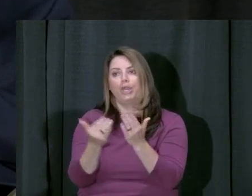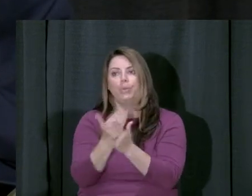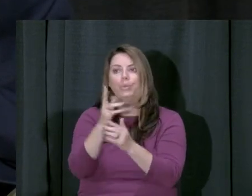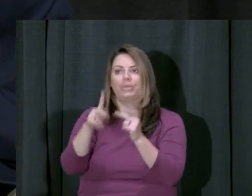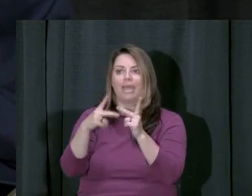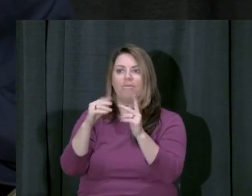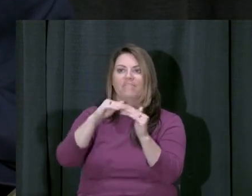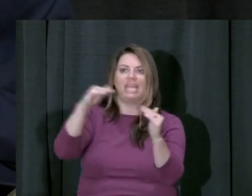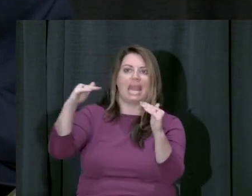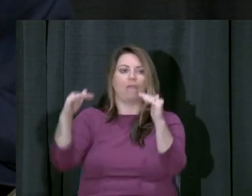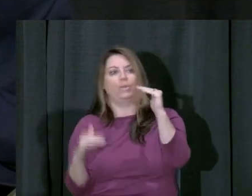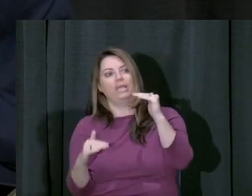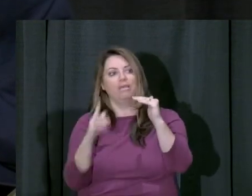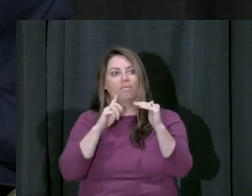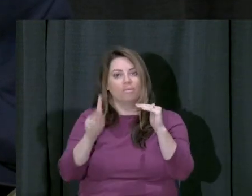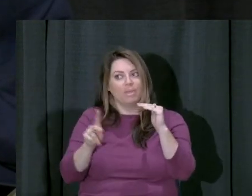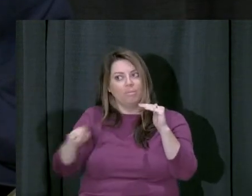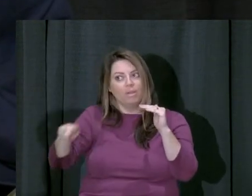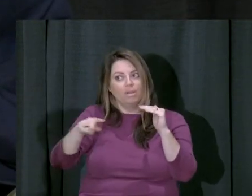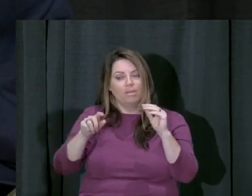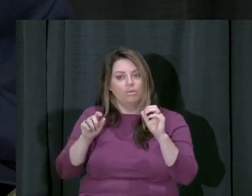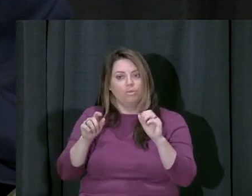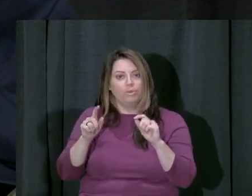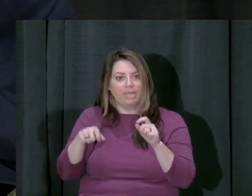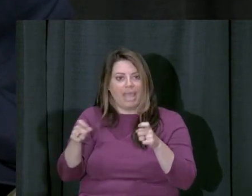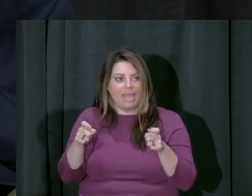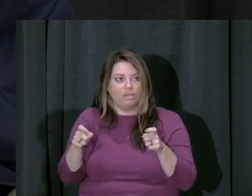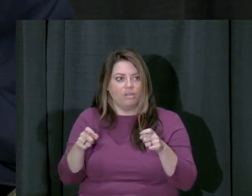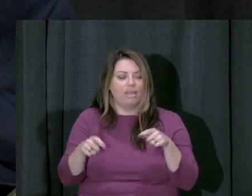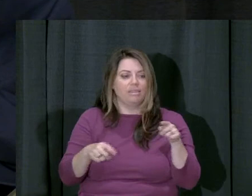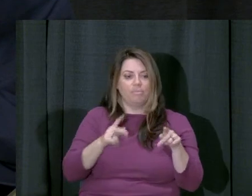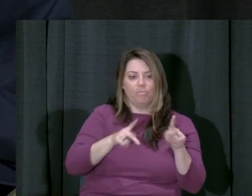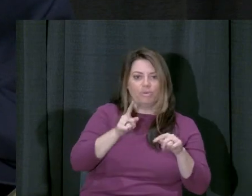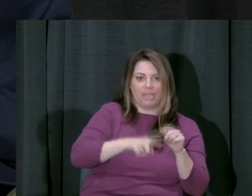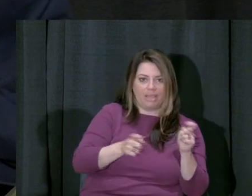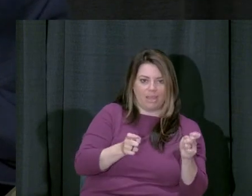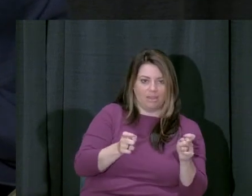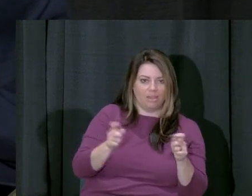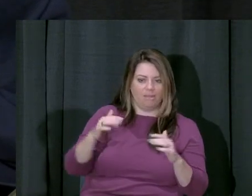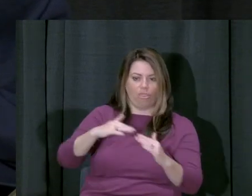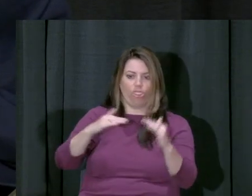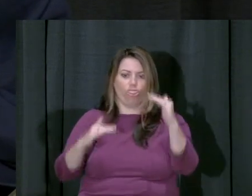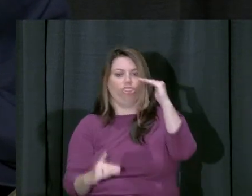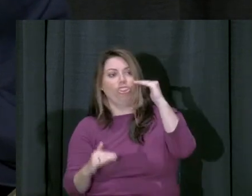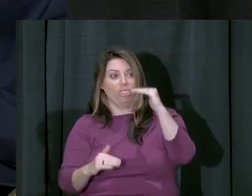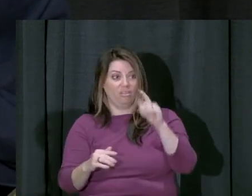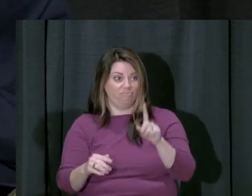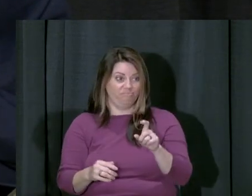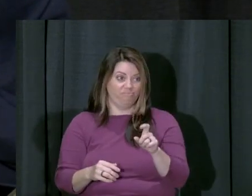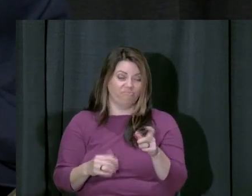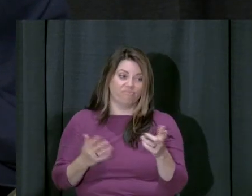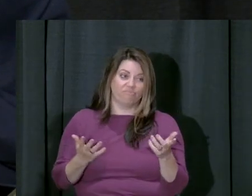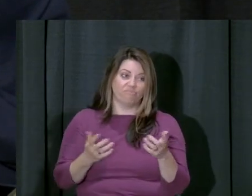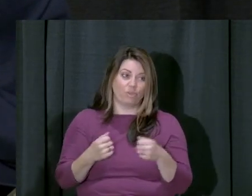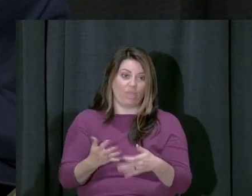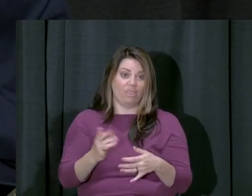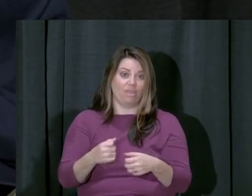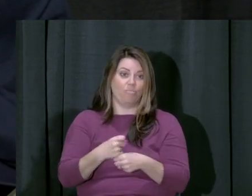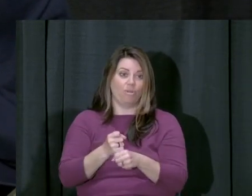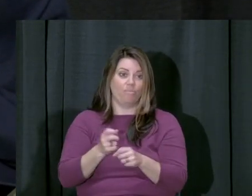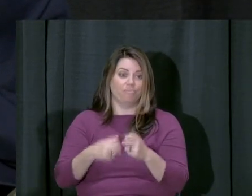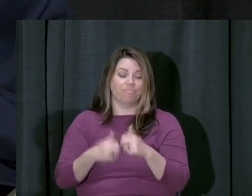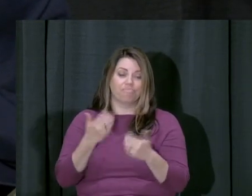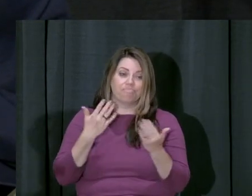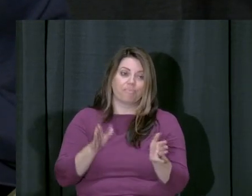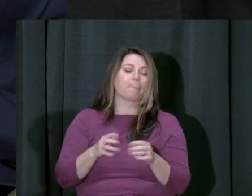inequity from people who can handle this, from people who can't handle it? Mm-hmm. So there's a lot of really interesting questions,